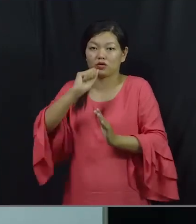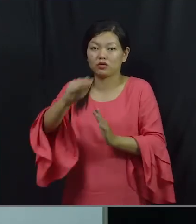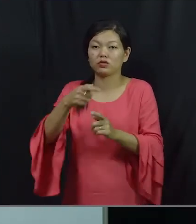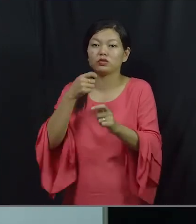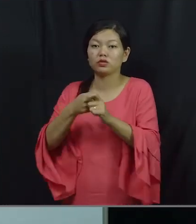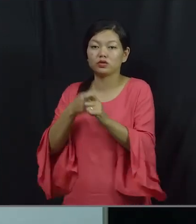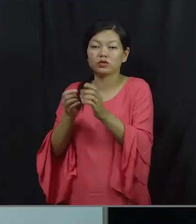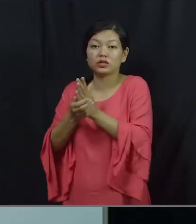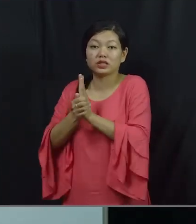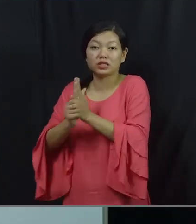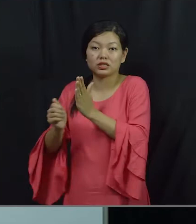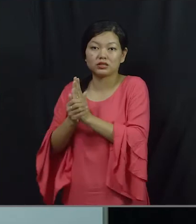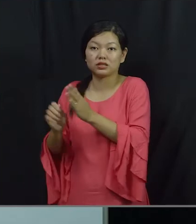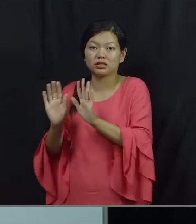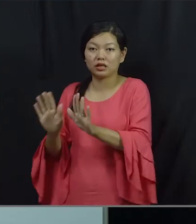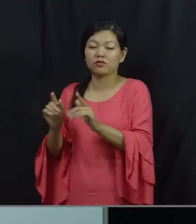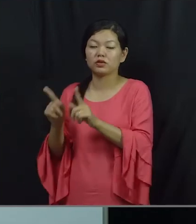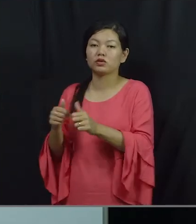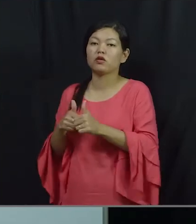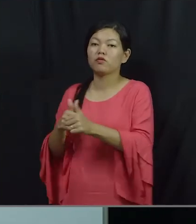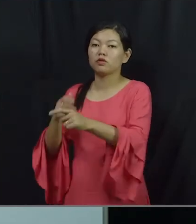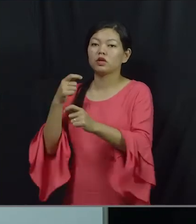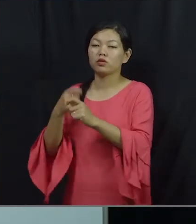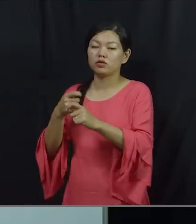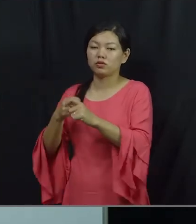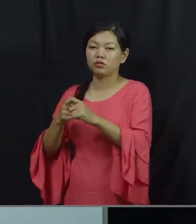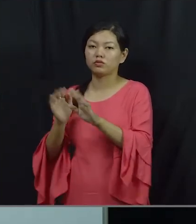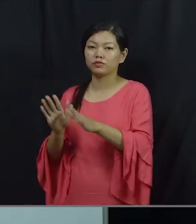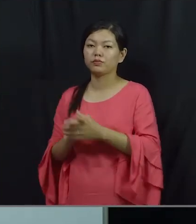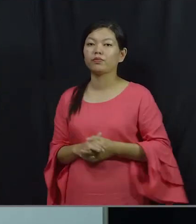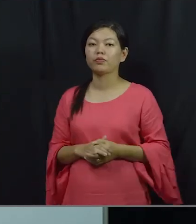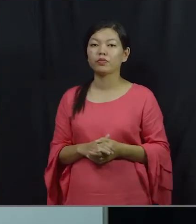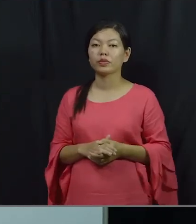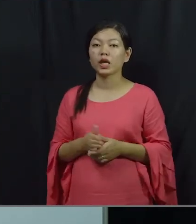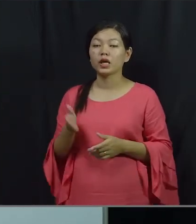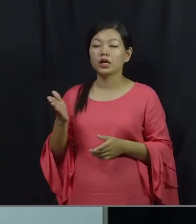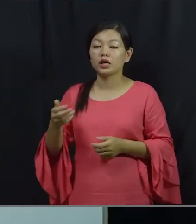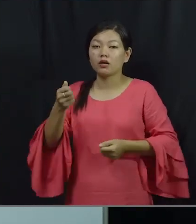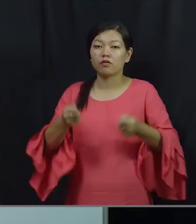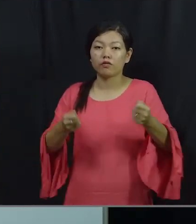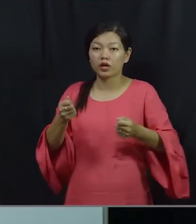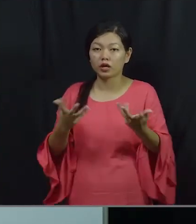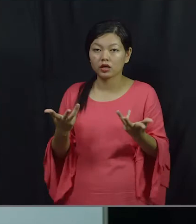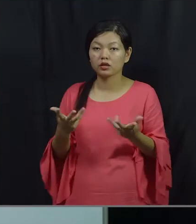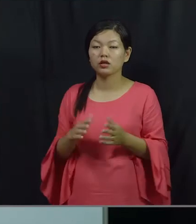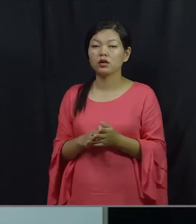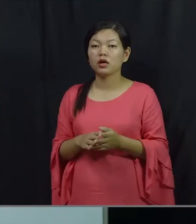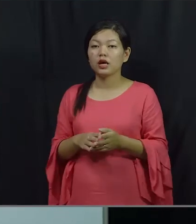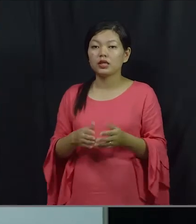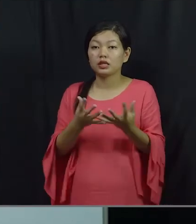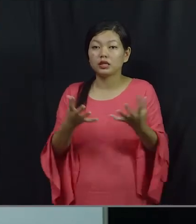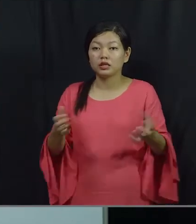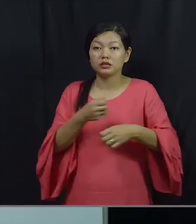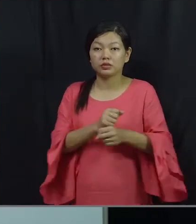involving laborers and all. Okay, and here transportation started developing, transporting their goods from one place to another.